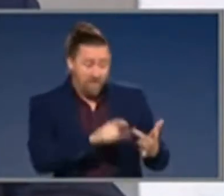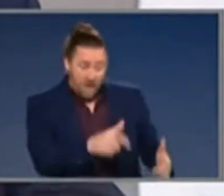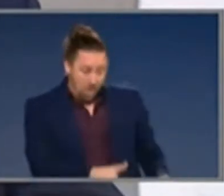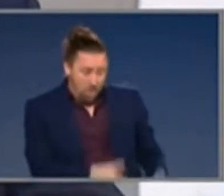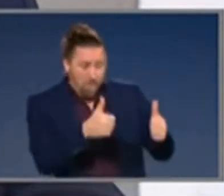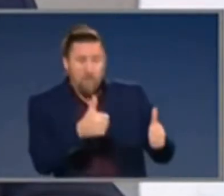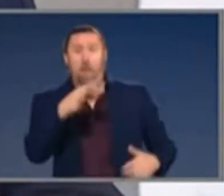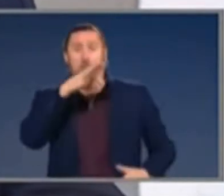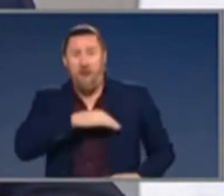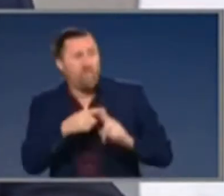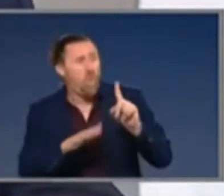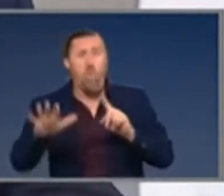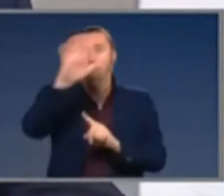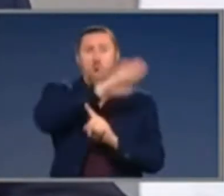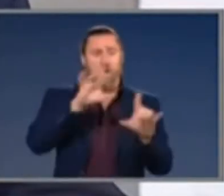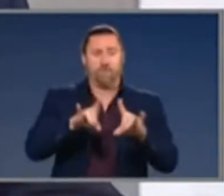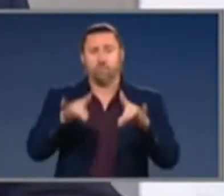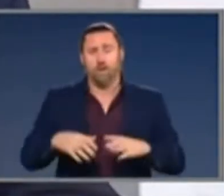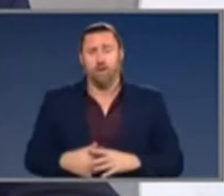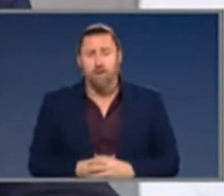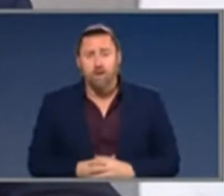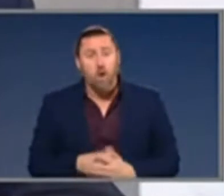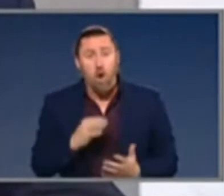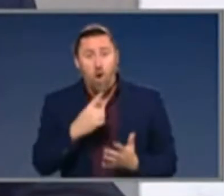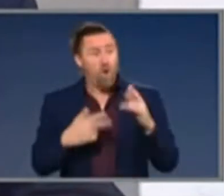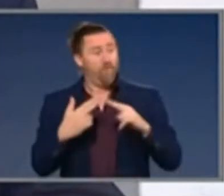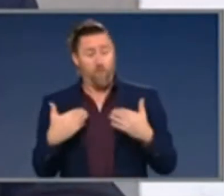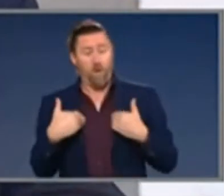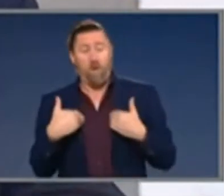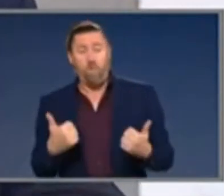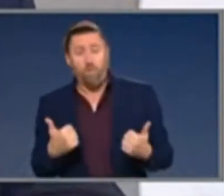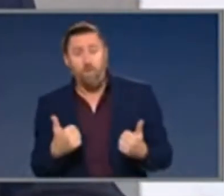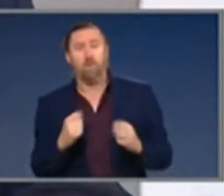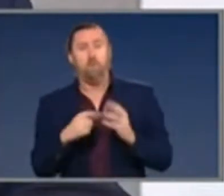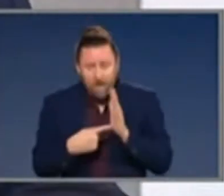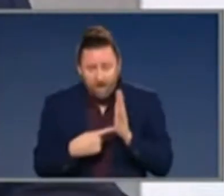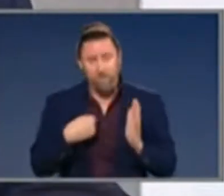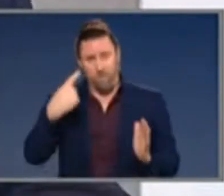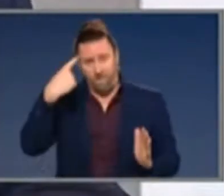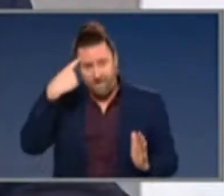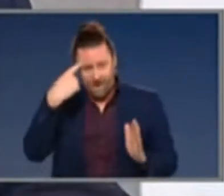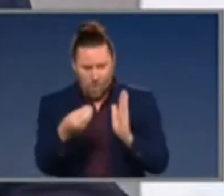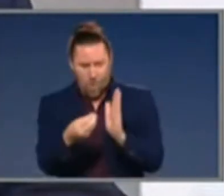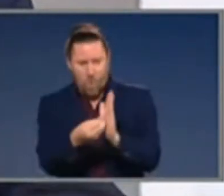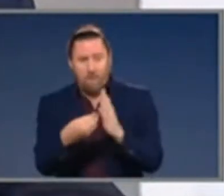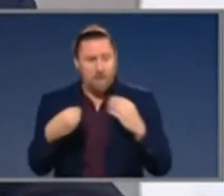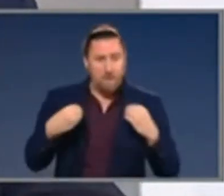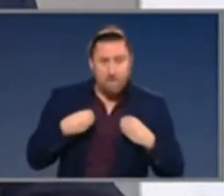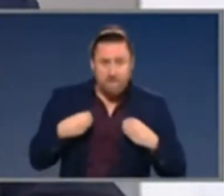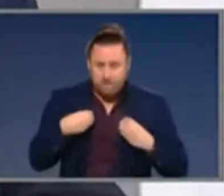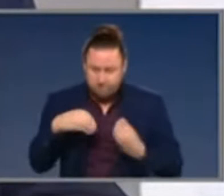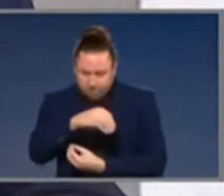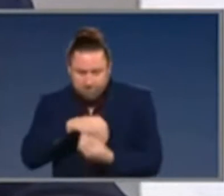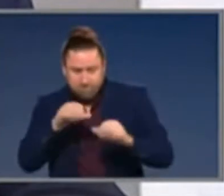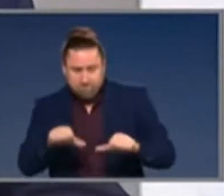wins. It's in the national interest, not both from a health perspective, but from an economic perspective, that we ensure